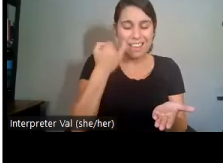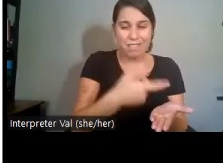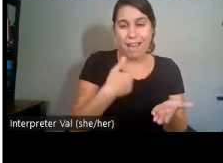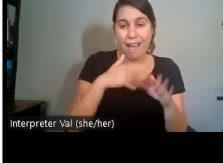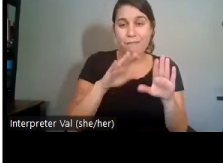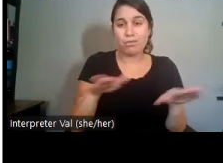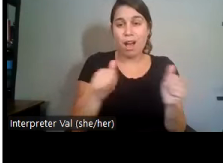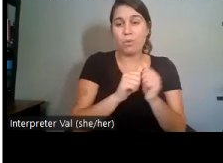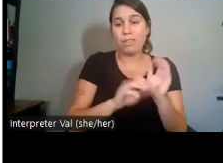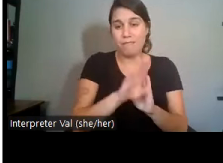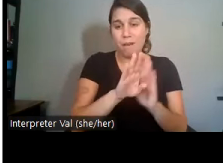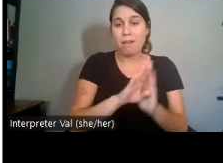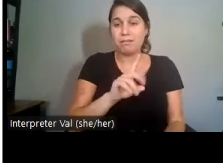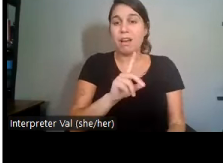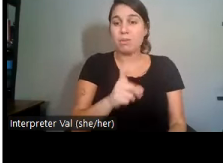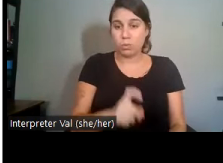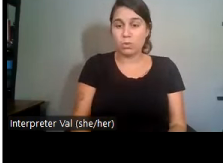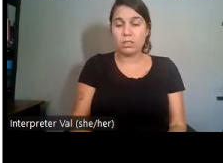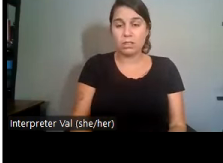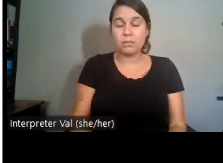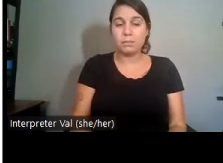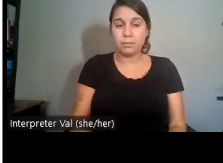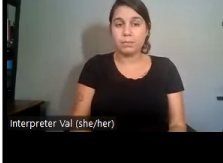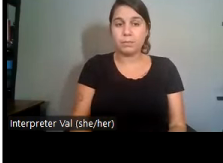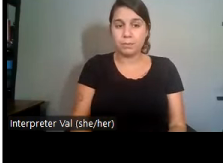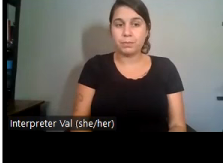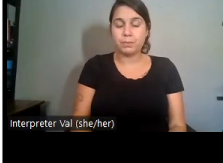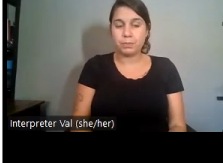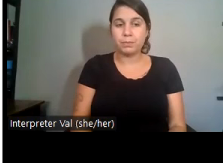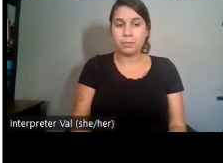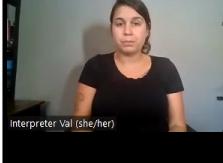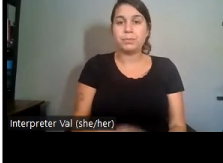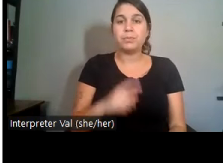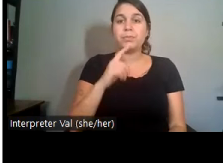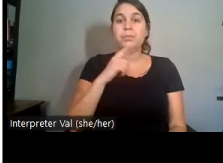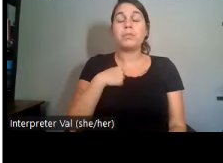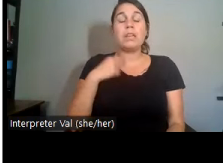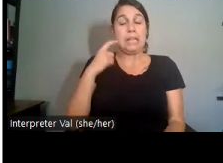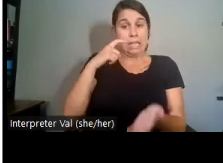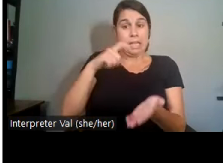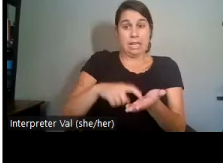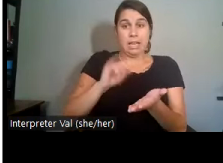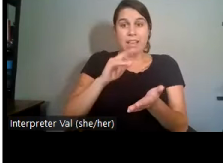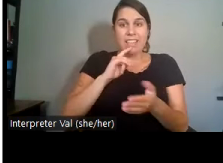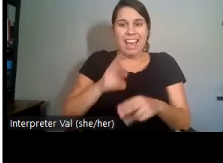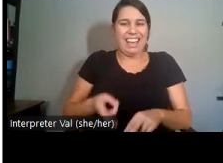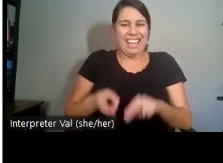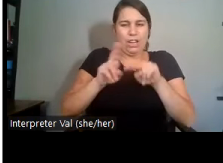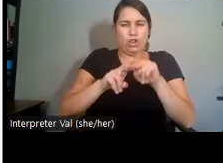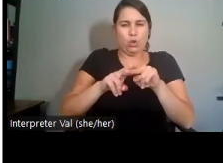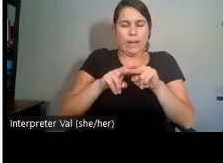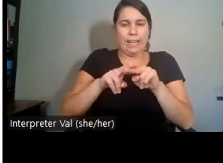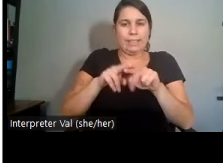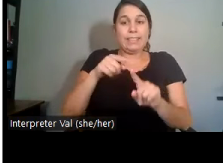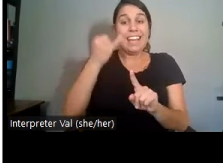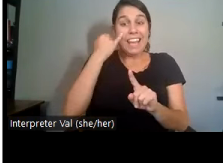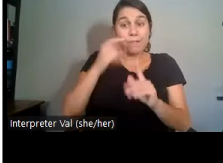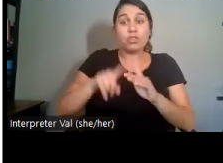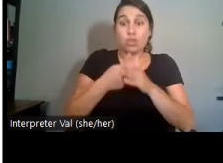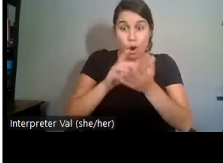developmental diagnosis. We also tend to see an increase relatively in that phenomenon I mentioned earlier of those who started college but